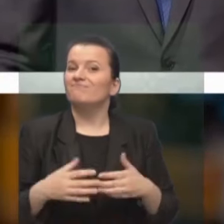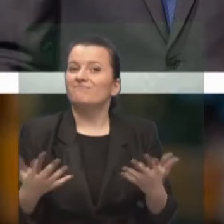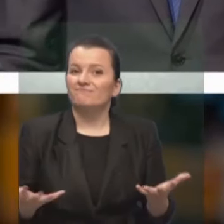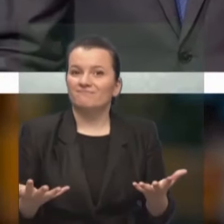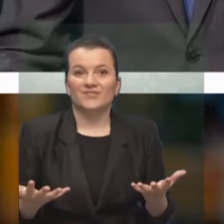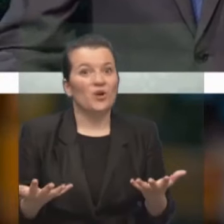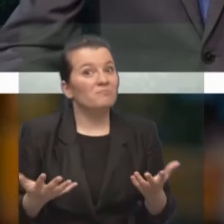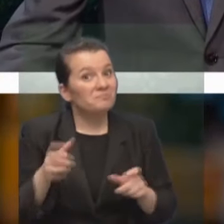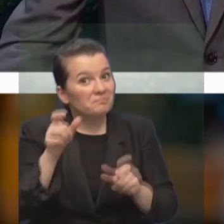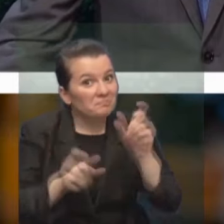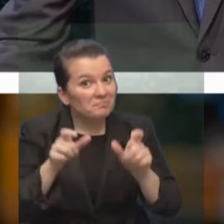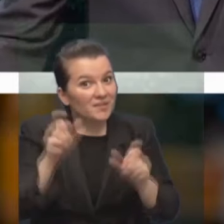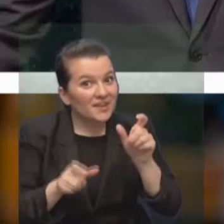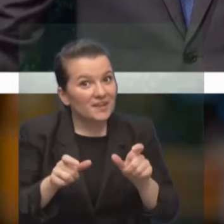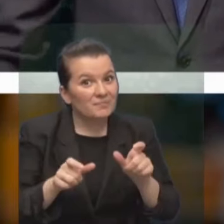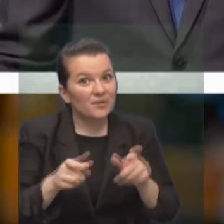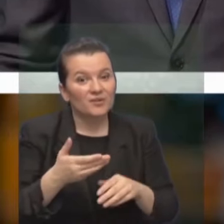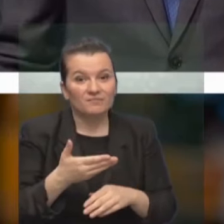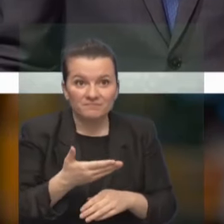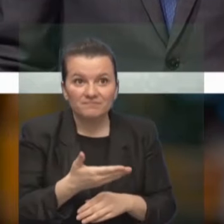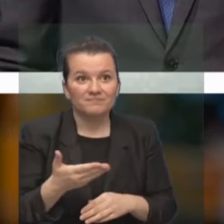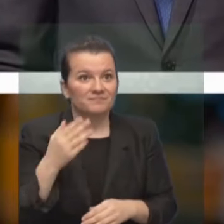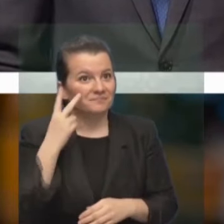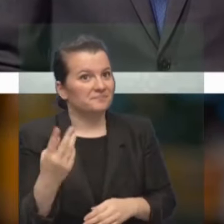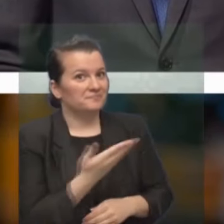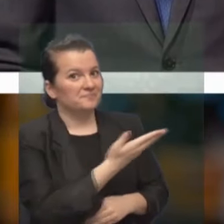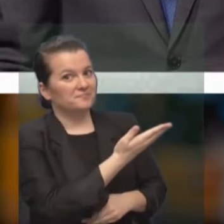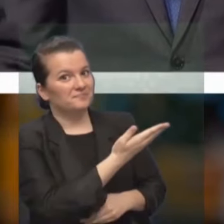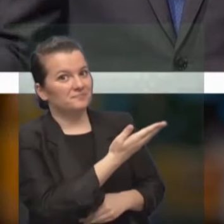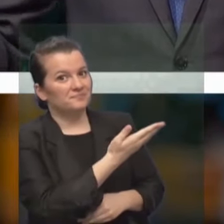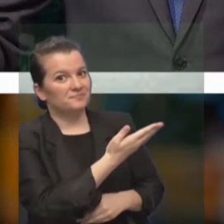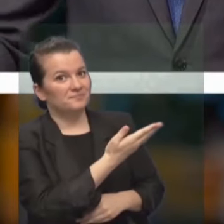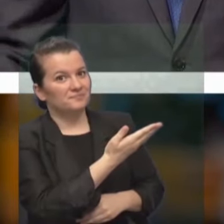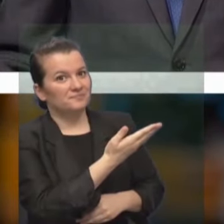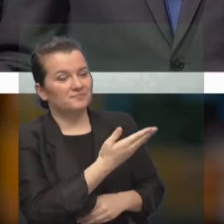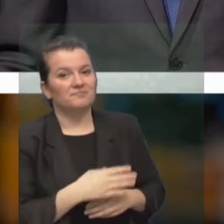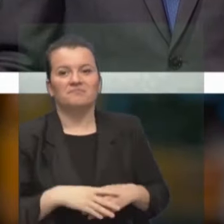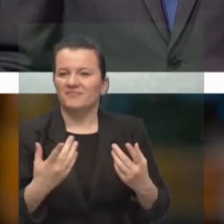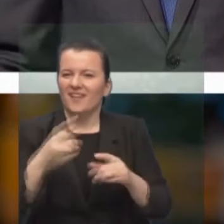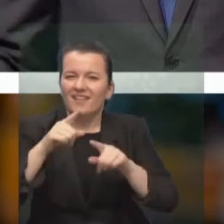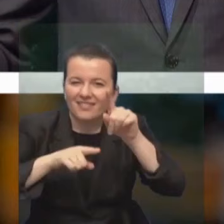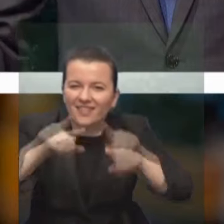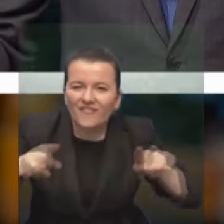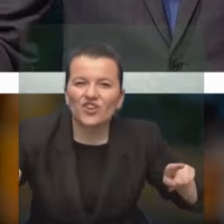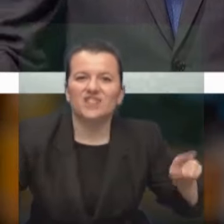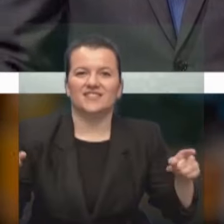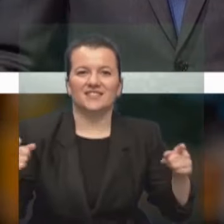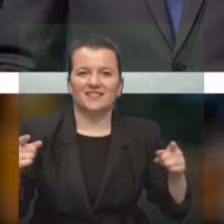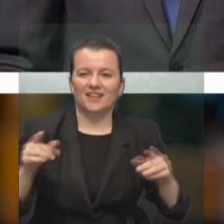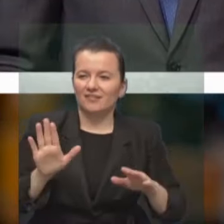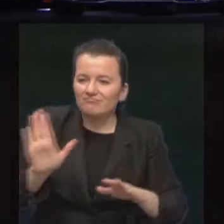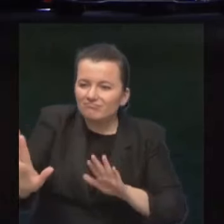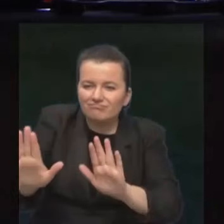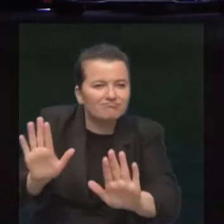can reinvent themselves because they've been strengthened by their diversity and their roots. So thus,